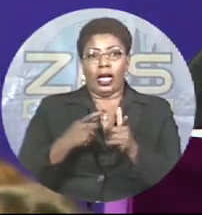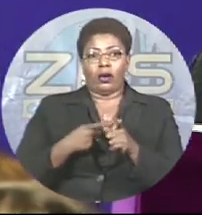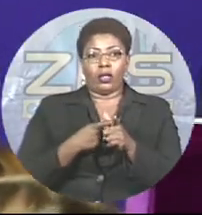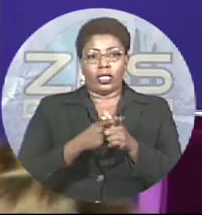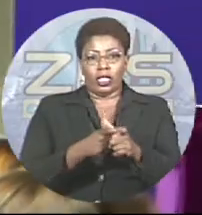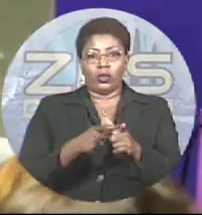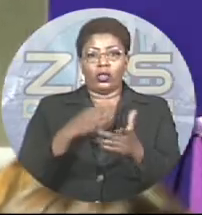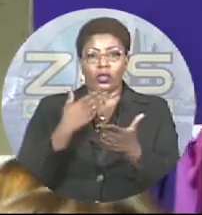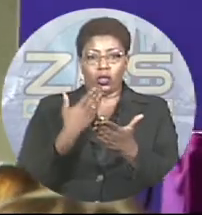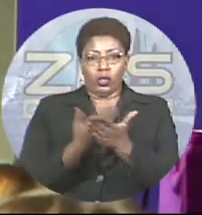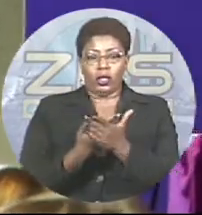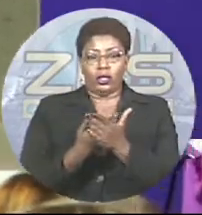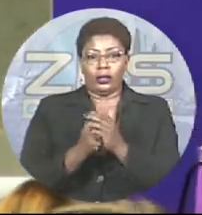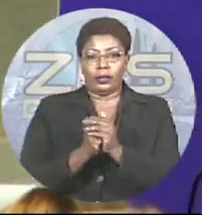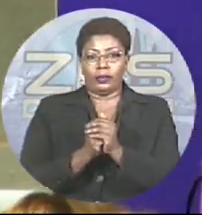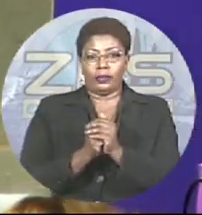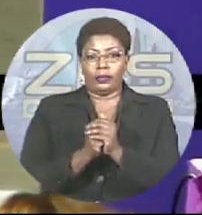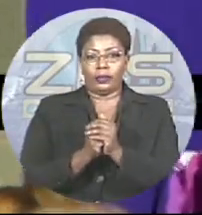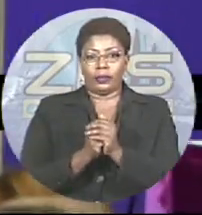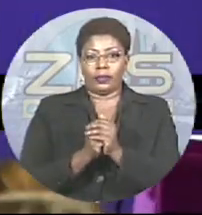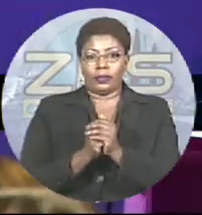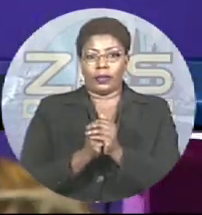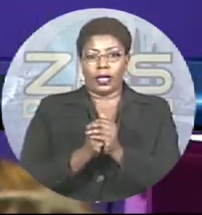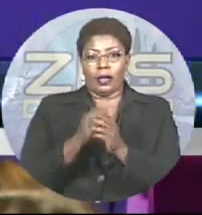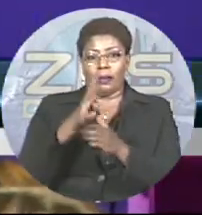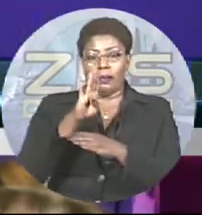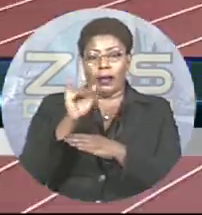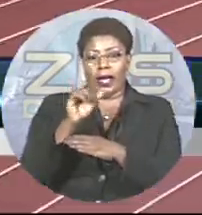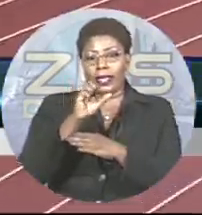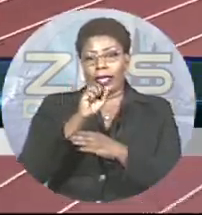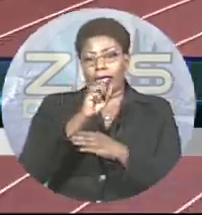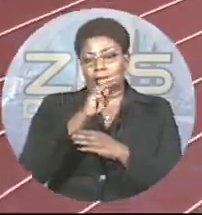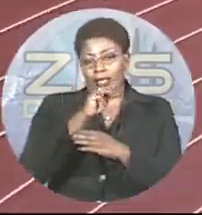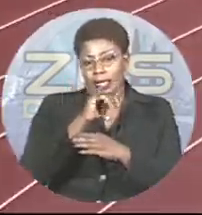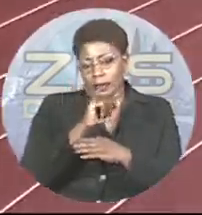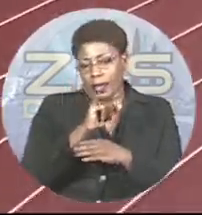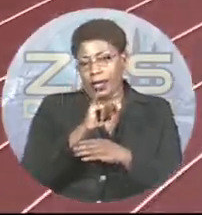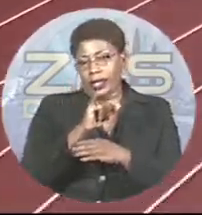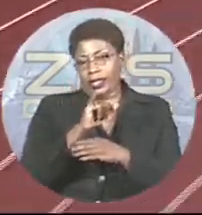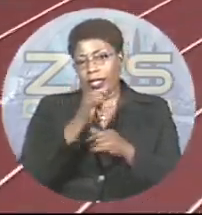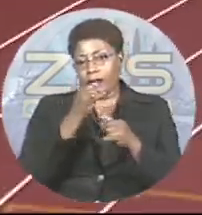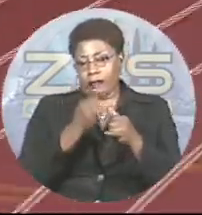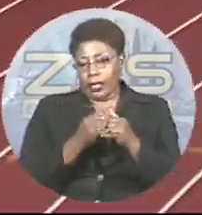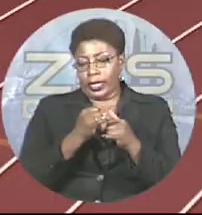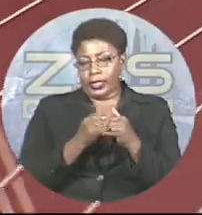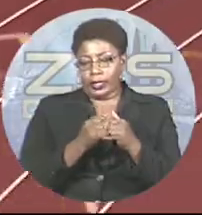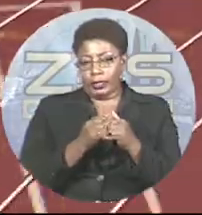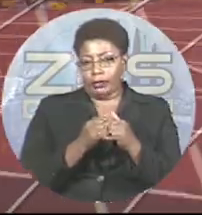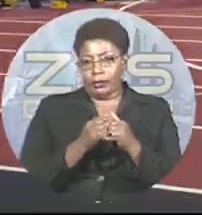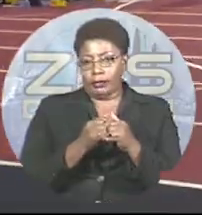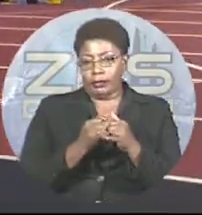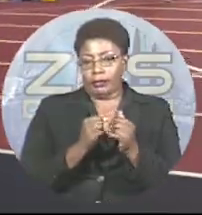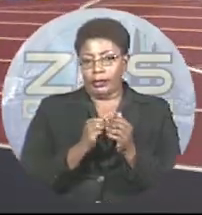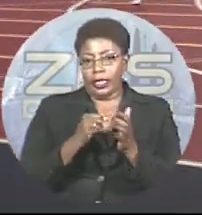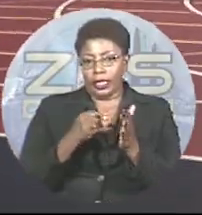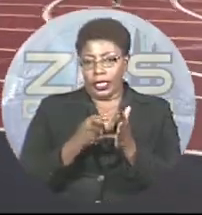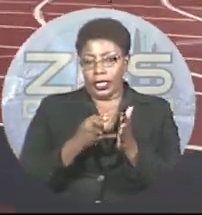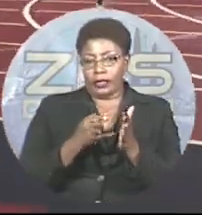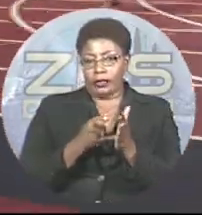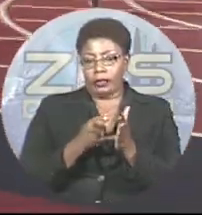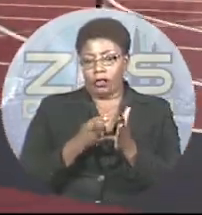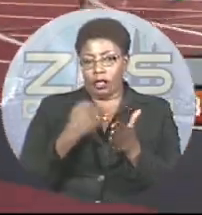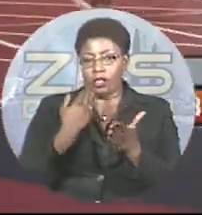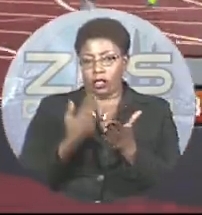heats was pretty good, but my semis felt easier than my heat. But the final, you know, it got out